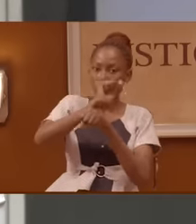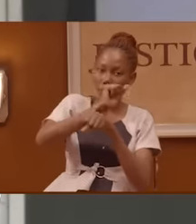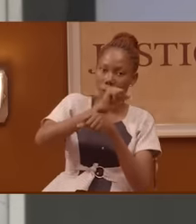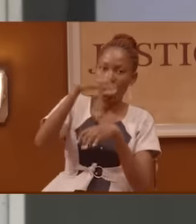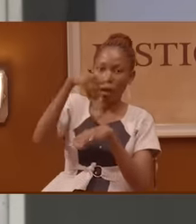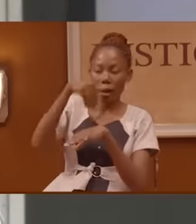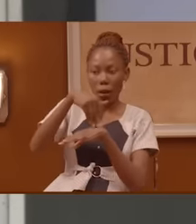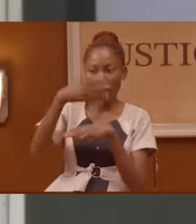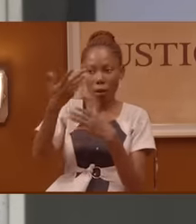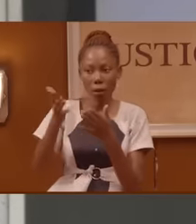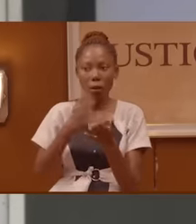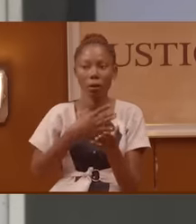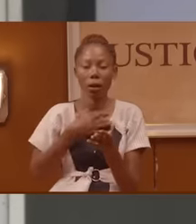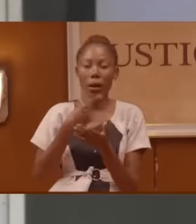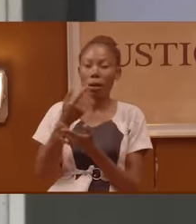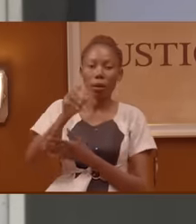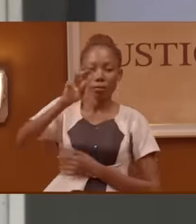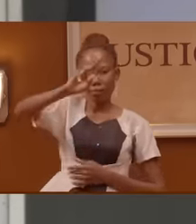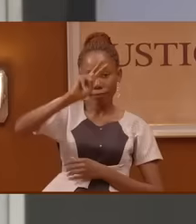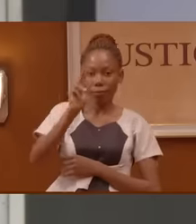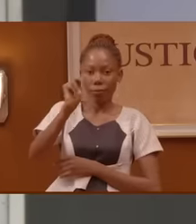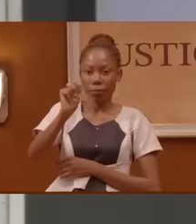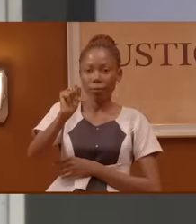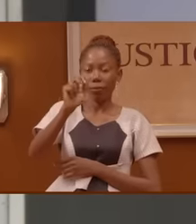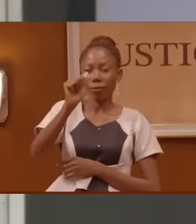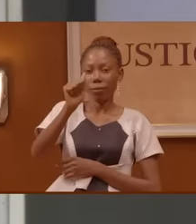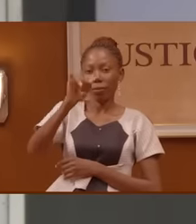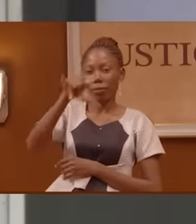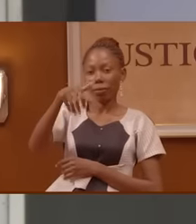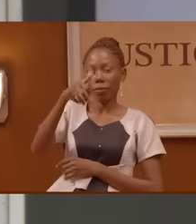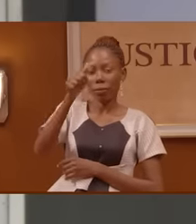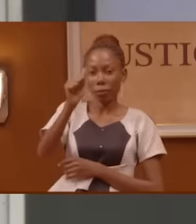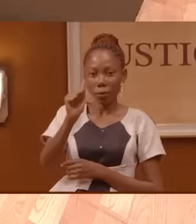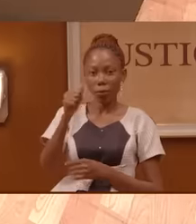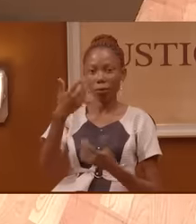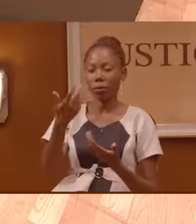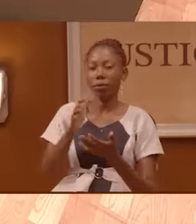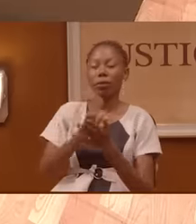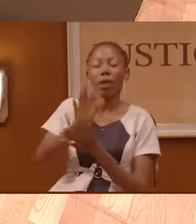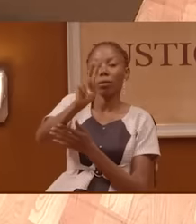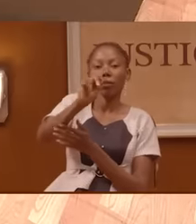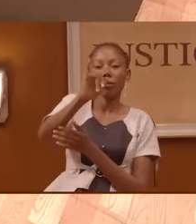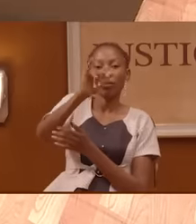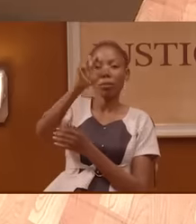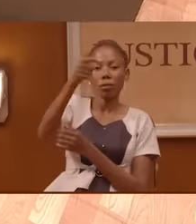State. So that's about 3 hours journey from Kotangora to Minna, the same Niger